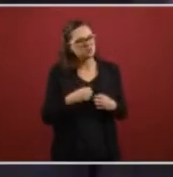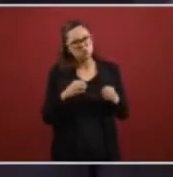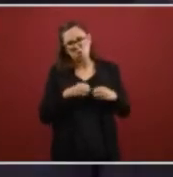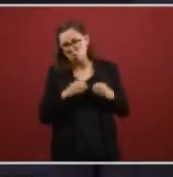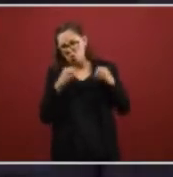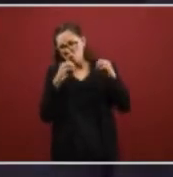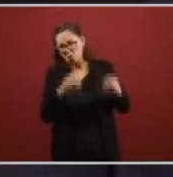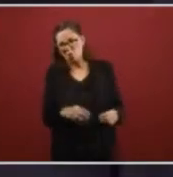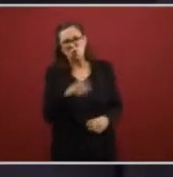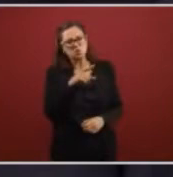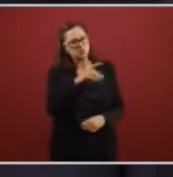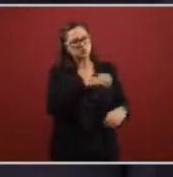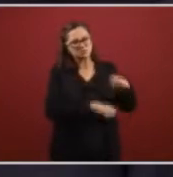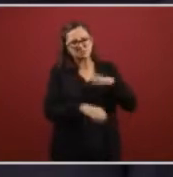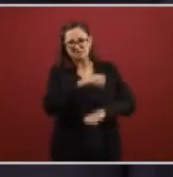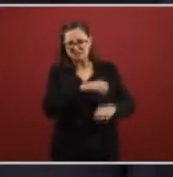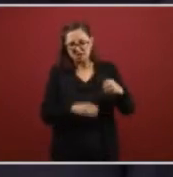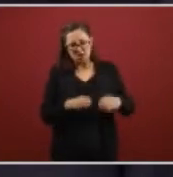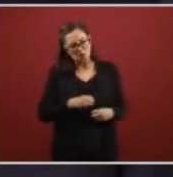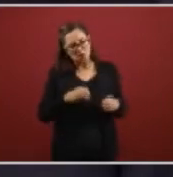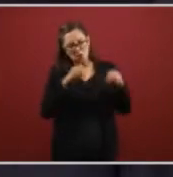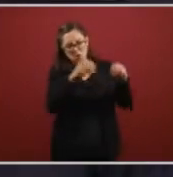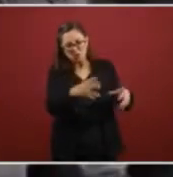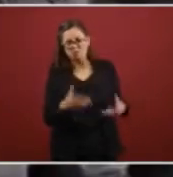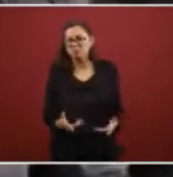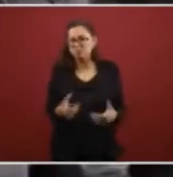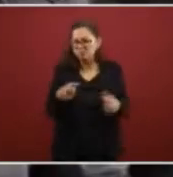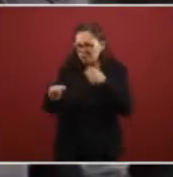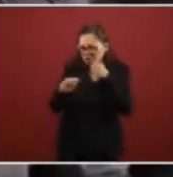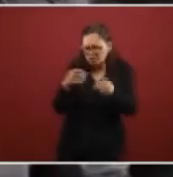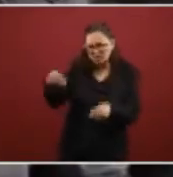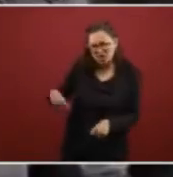What fault do the newspaper